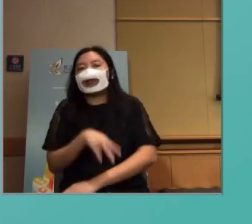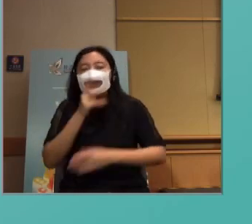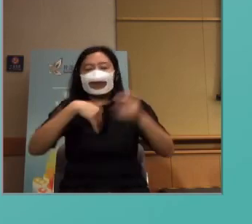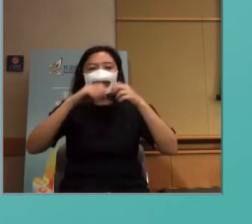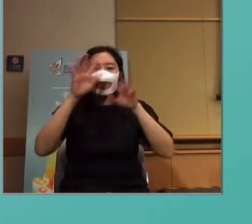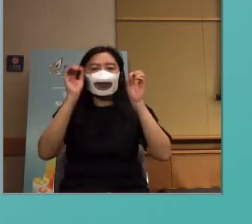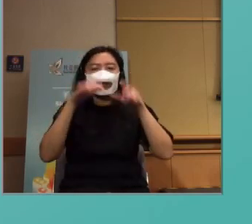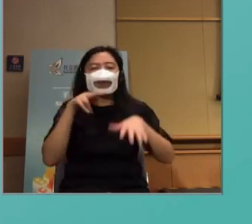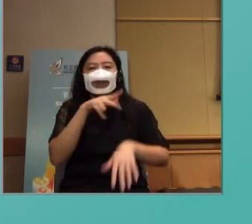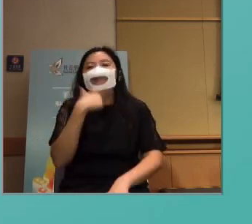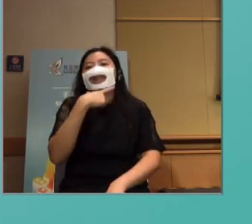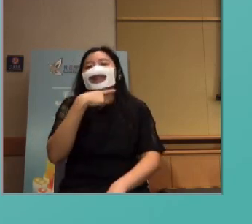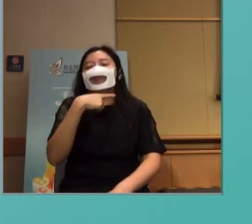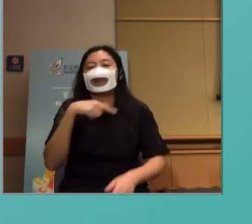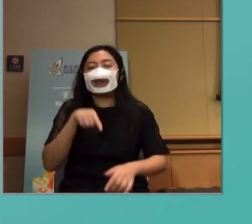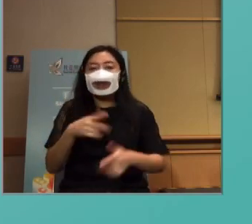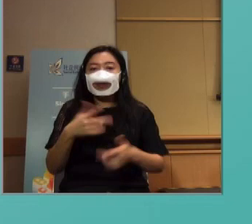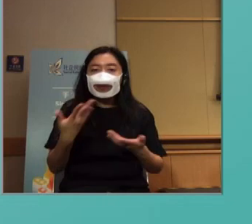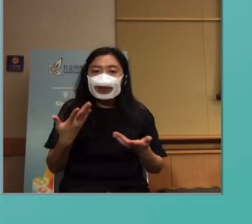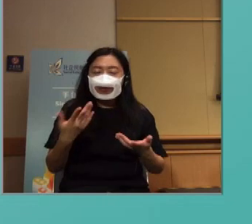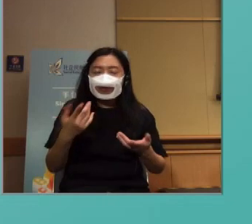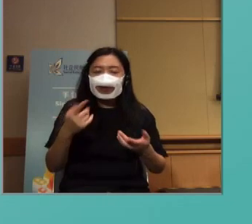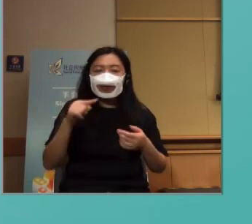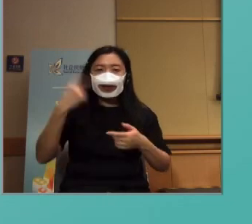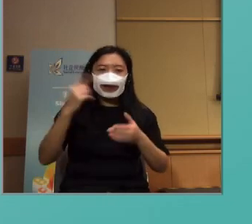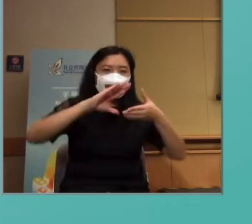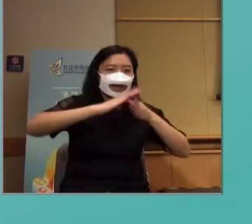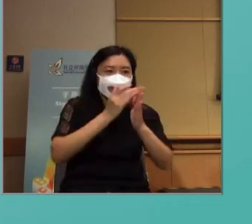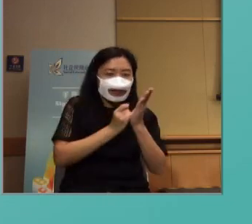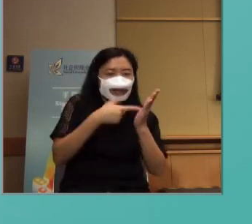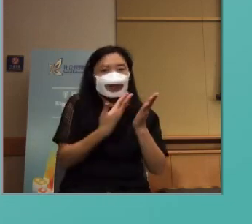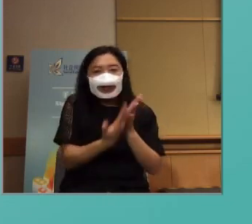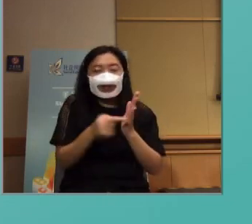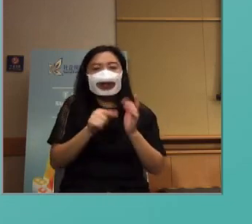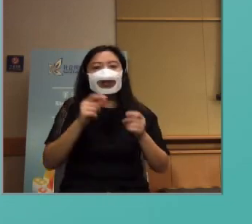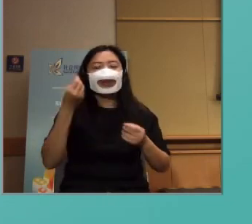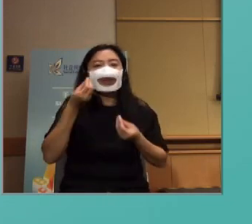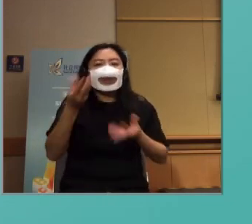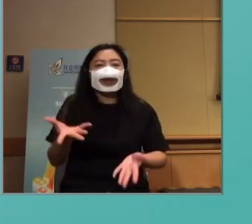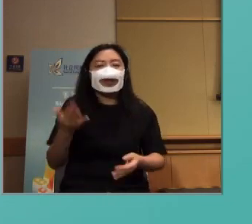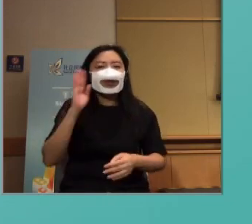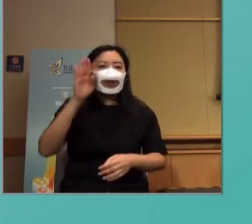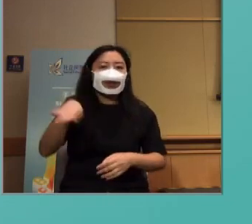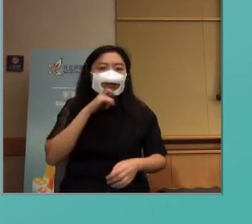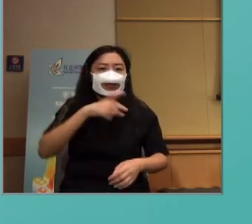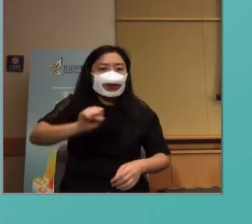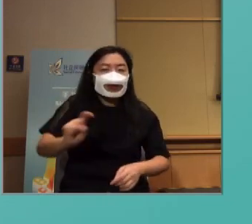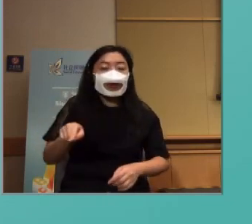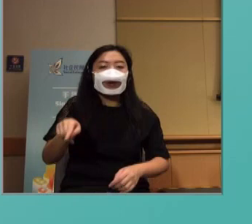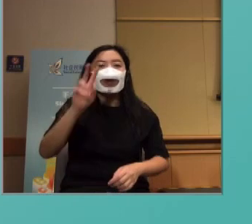asset classes? NFTs is a way to do it. You create it for the people. You create specifically